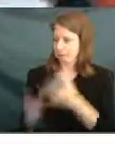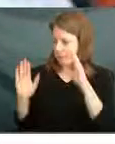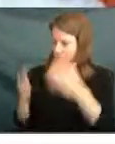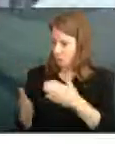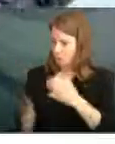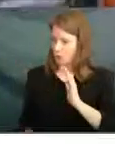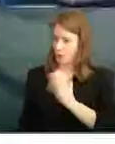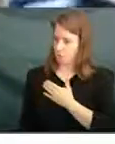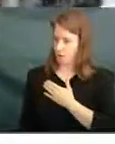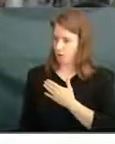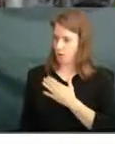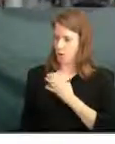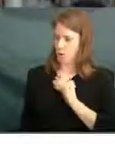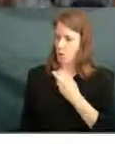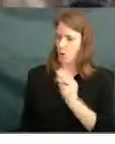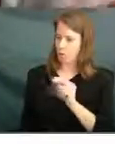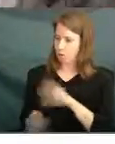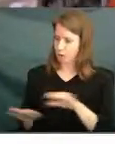can.